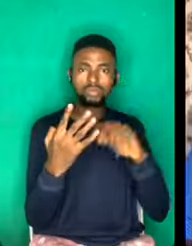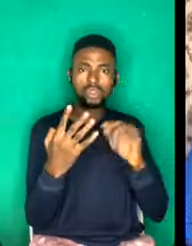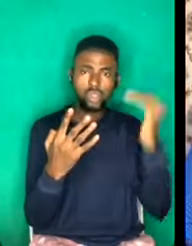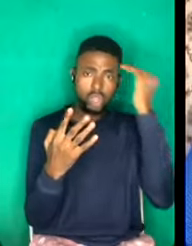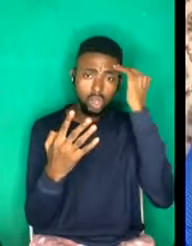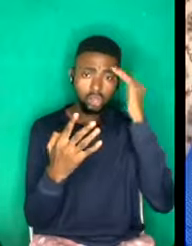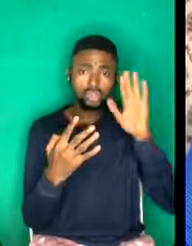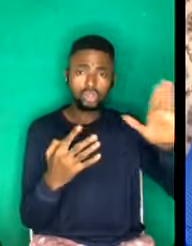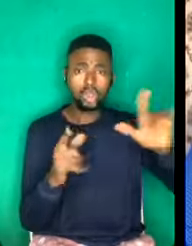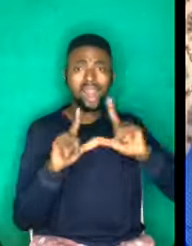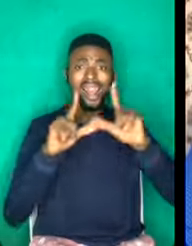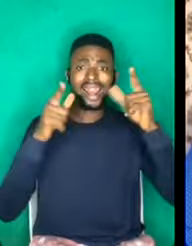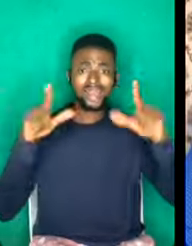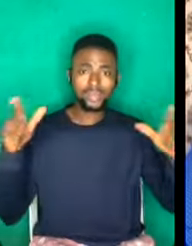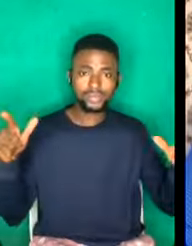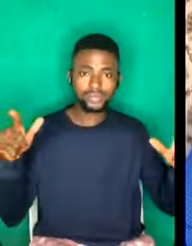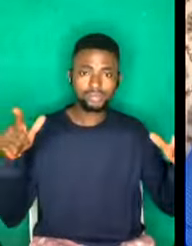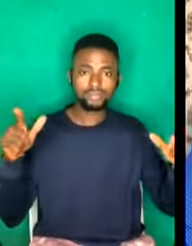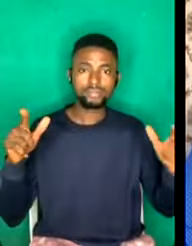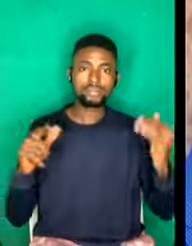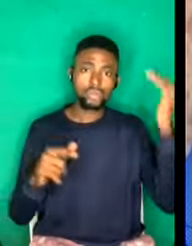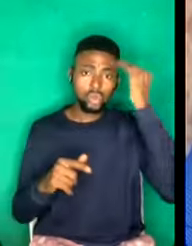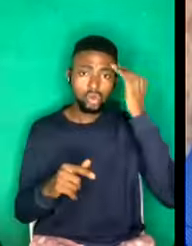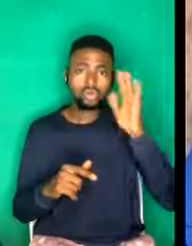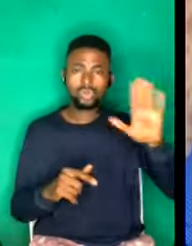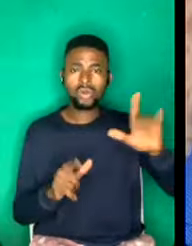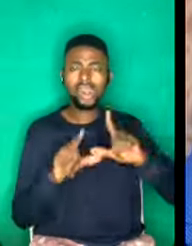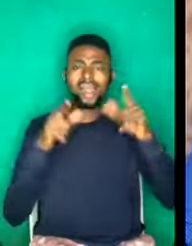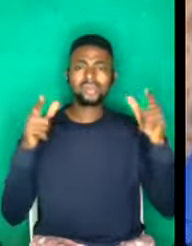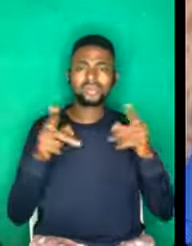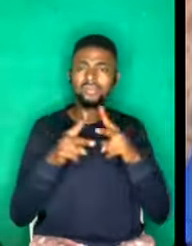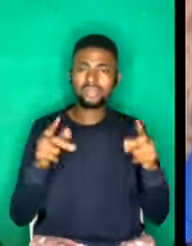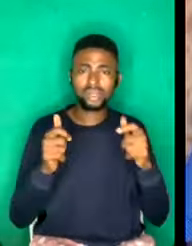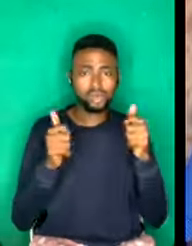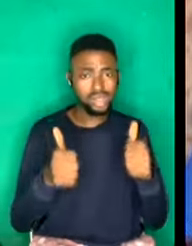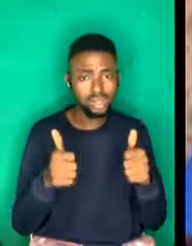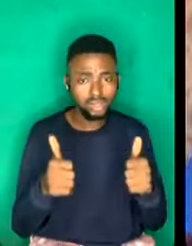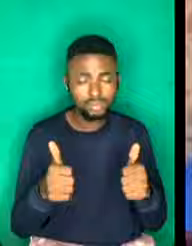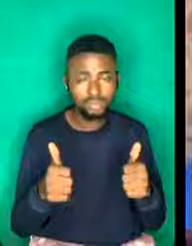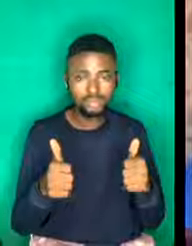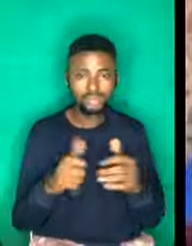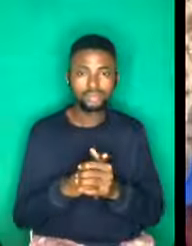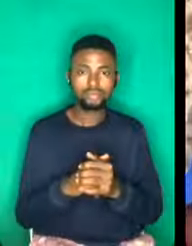language. Know your language very well. You don't just